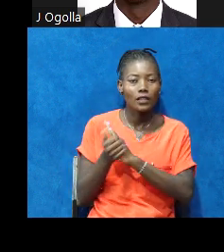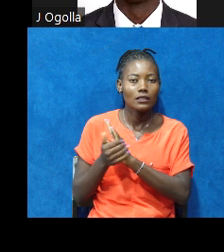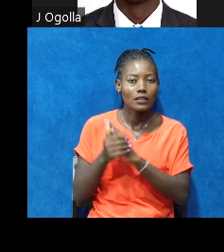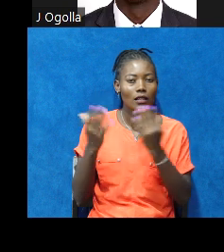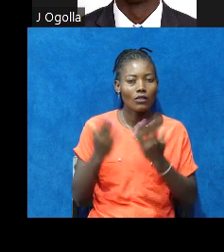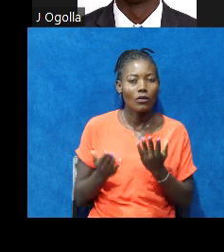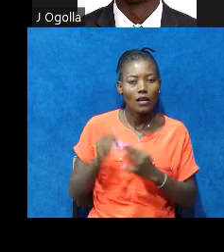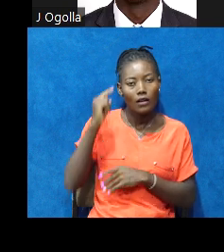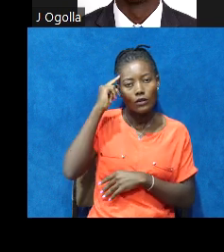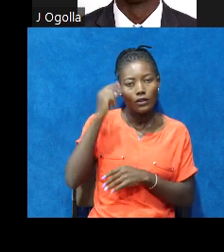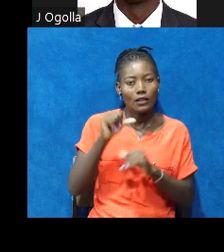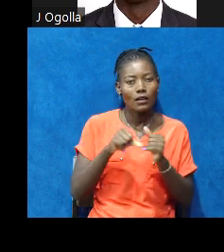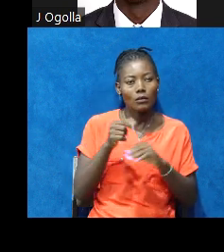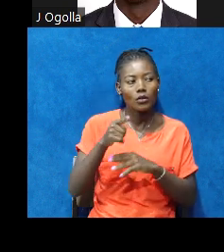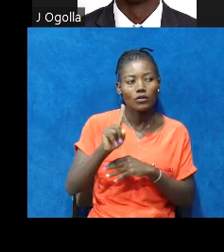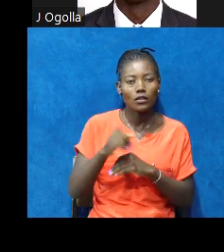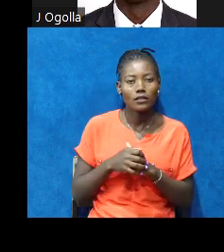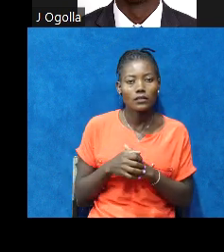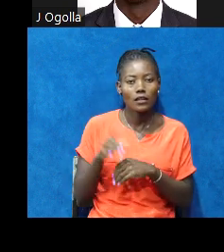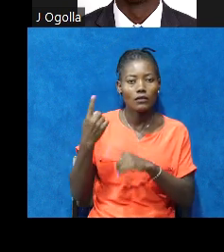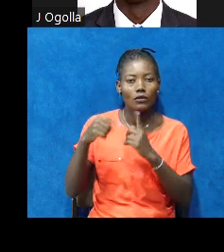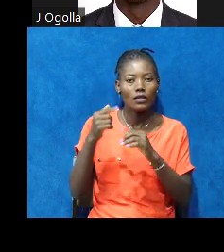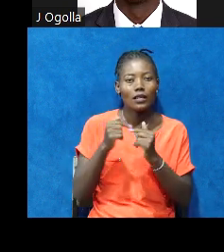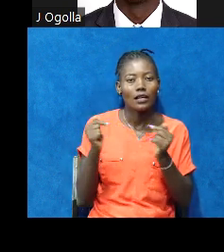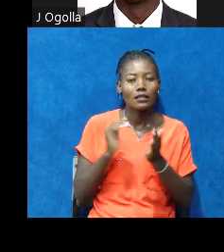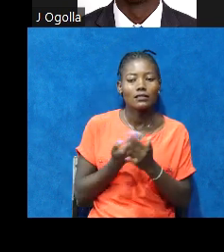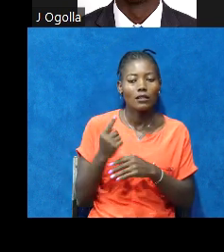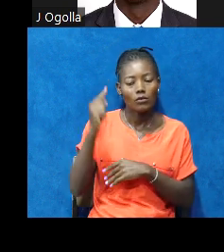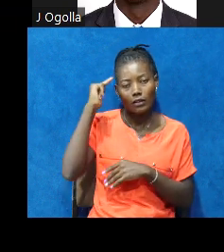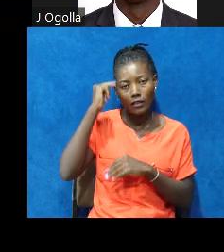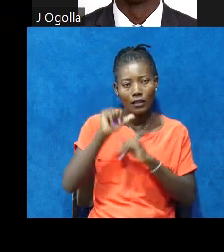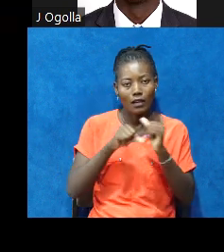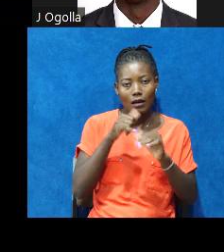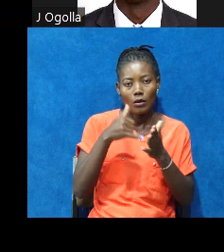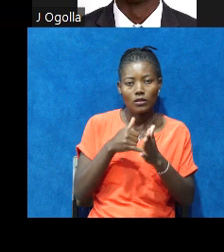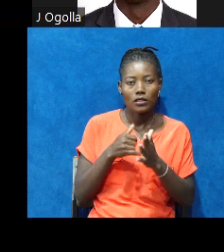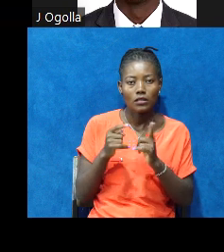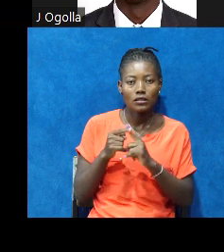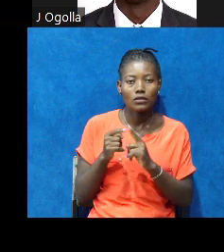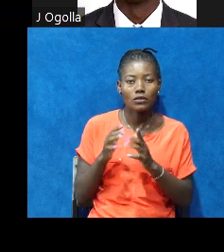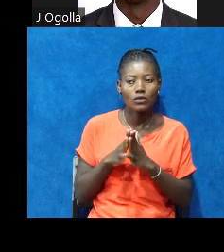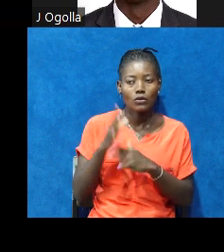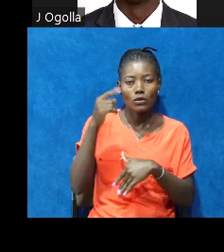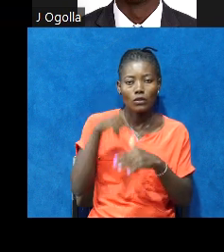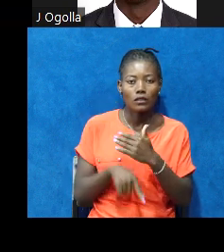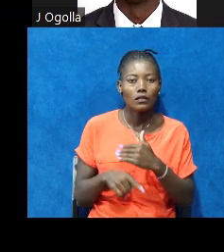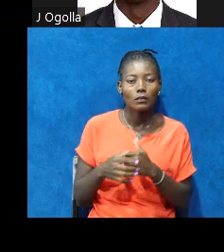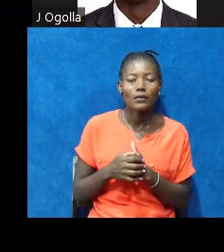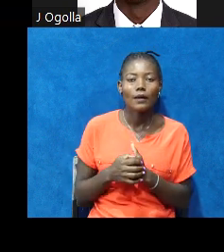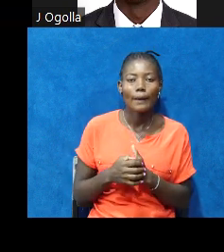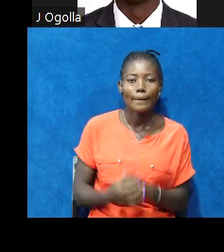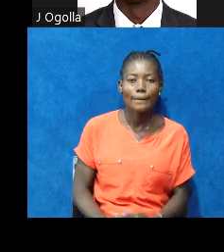well, when you're thinking of yourself beating your opponent, think about it to the, you know, to the detail,